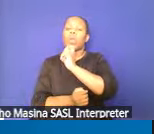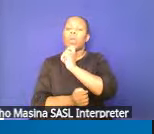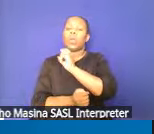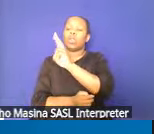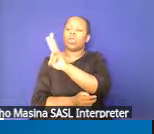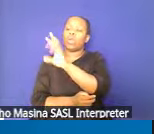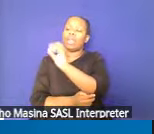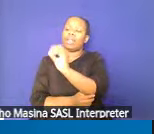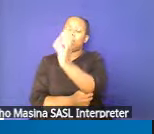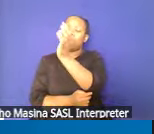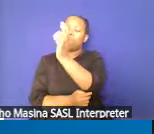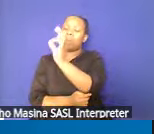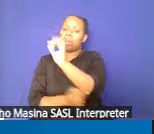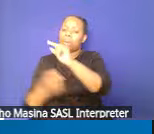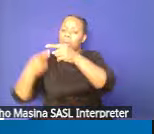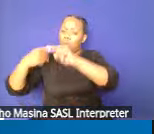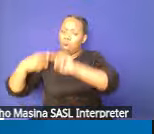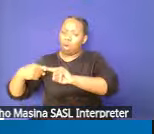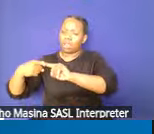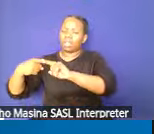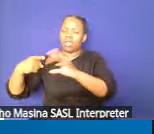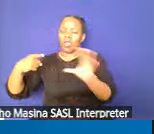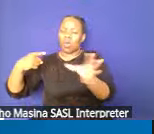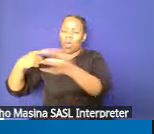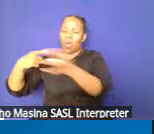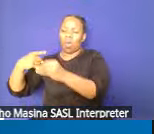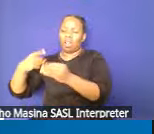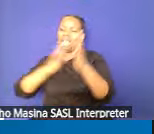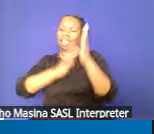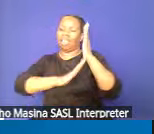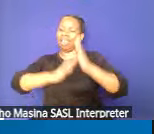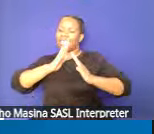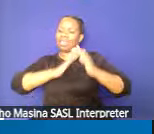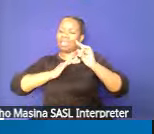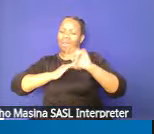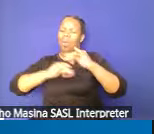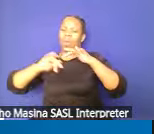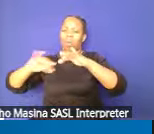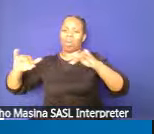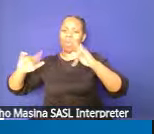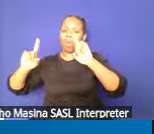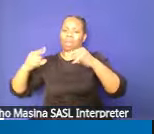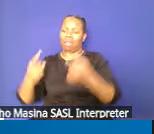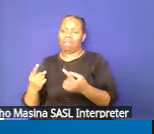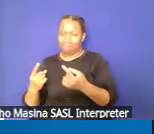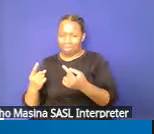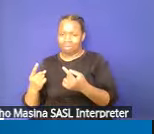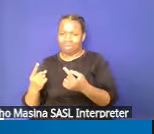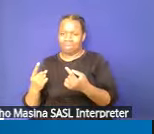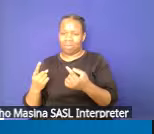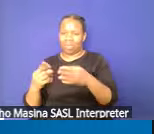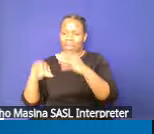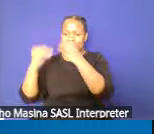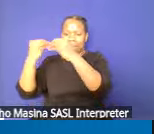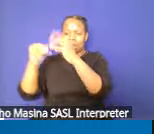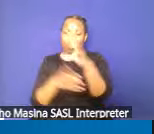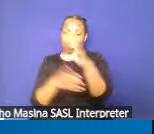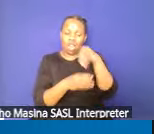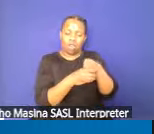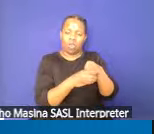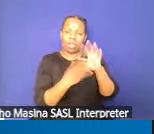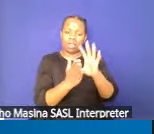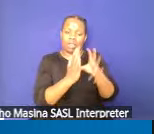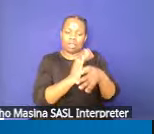points to all historically disadvantaged entities, which includes persons with